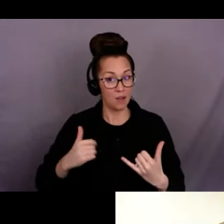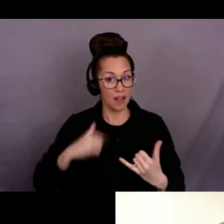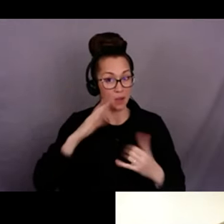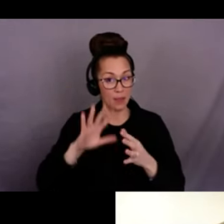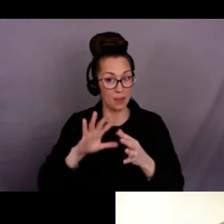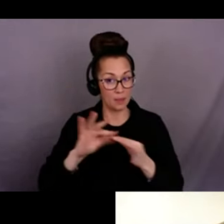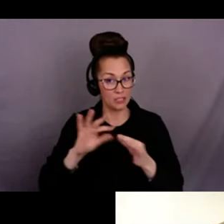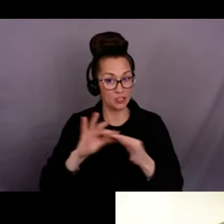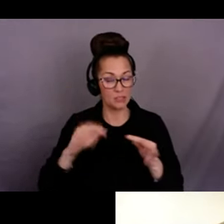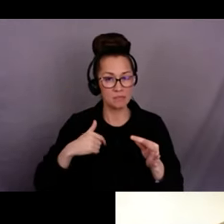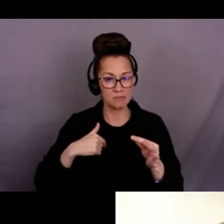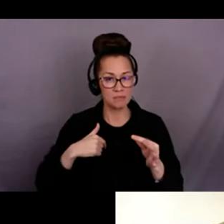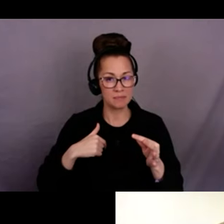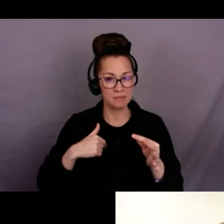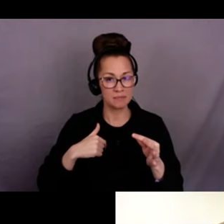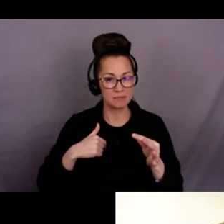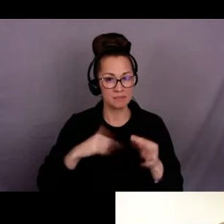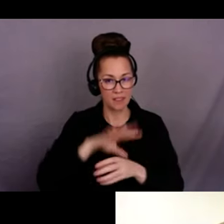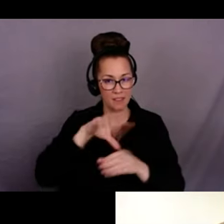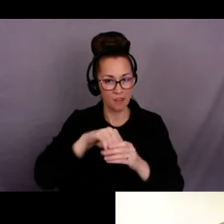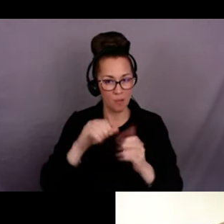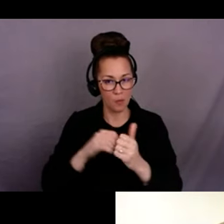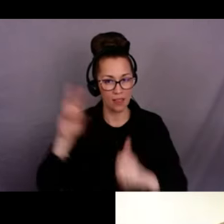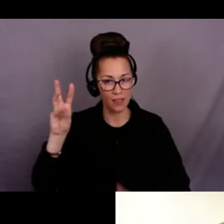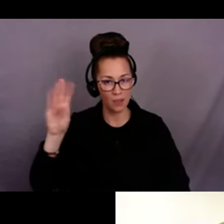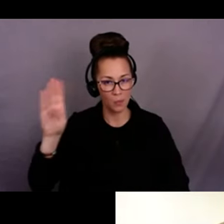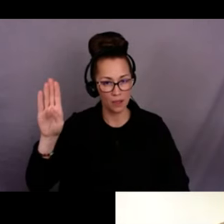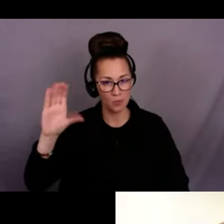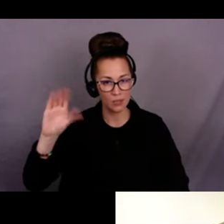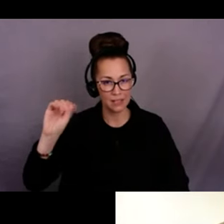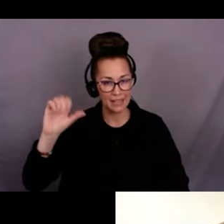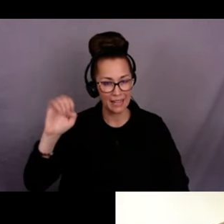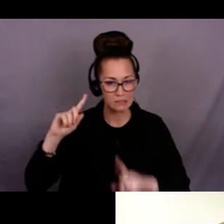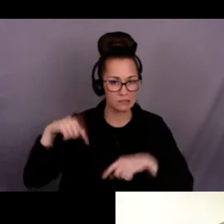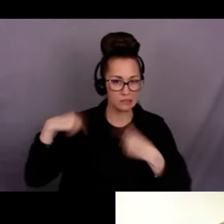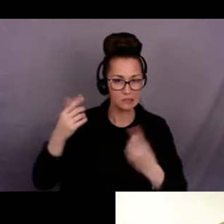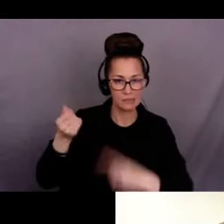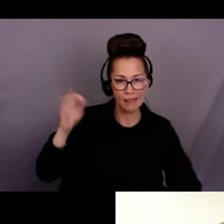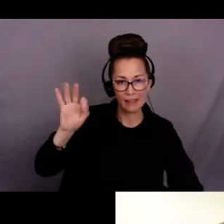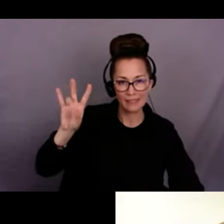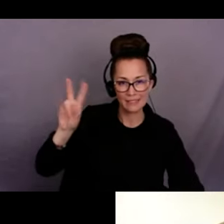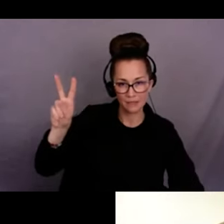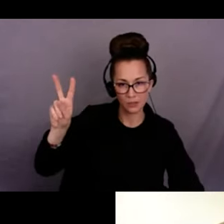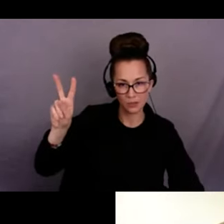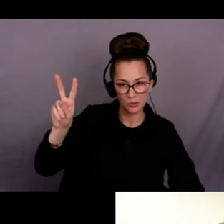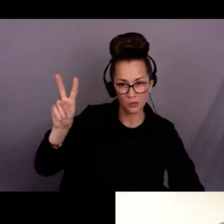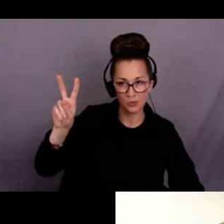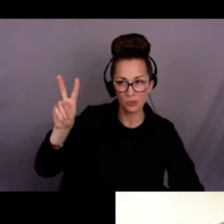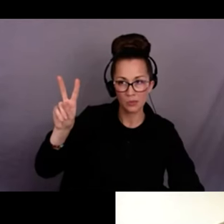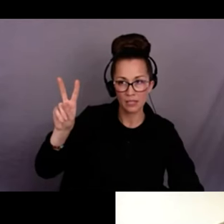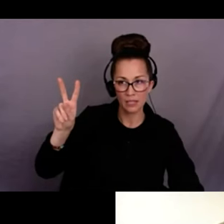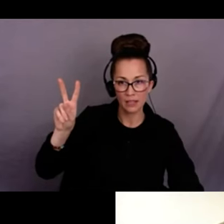that I've been involved in the Willowbrook case since 1972,